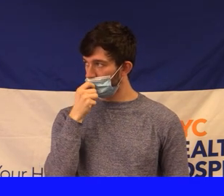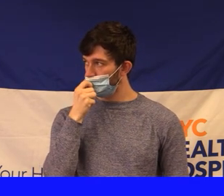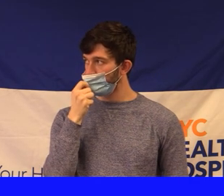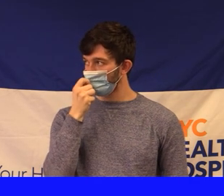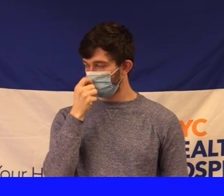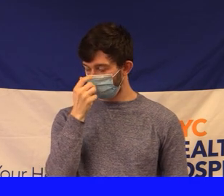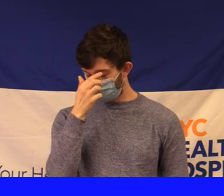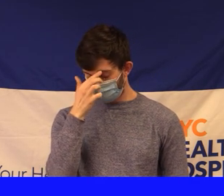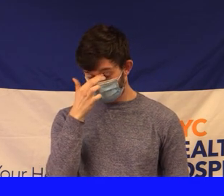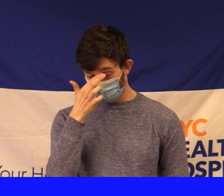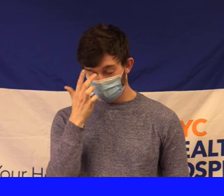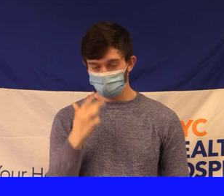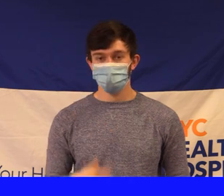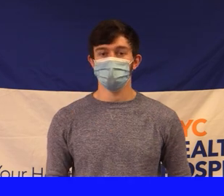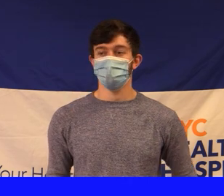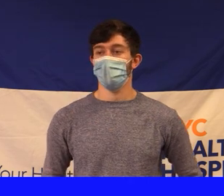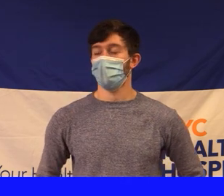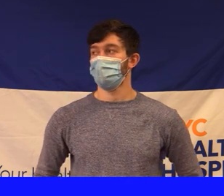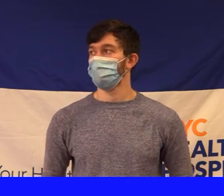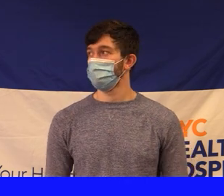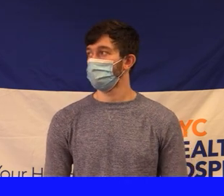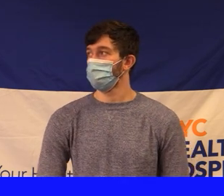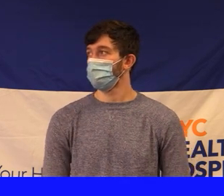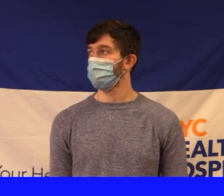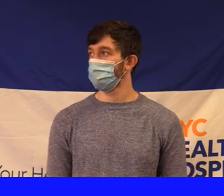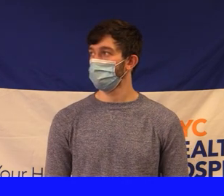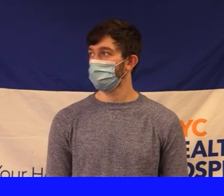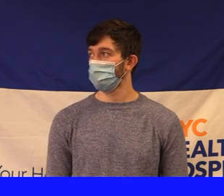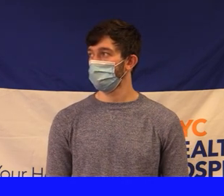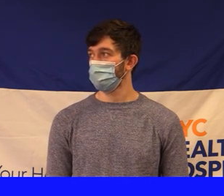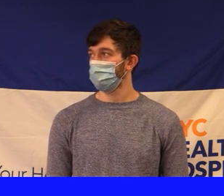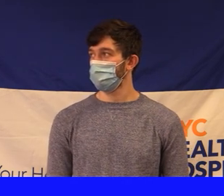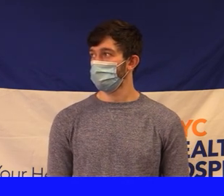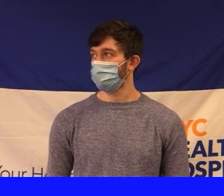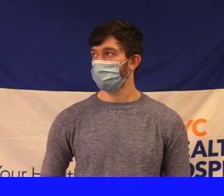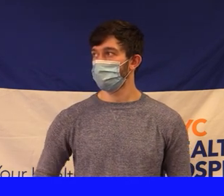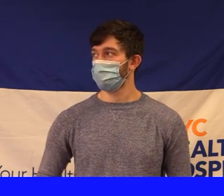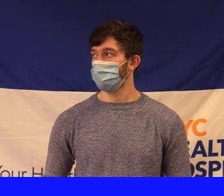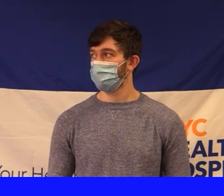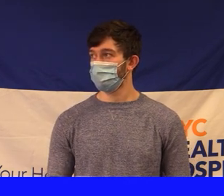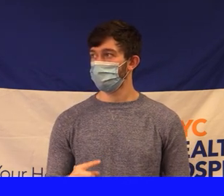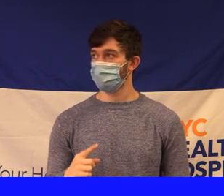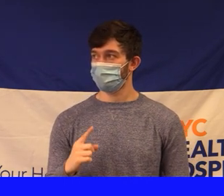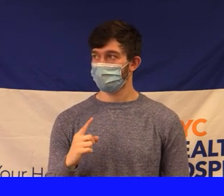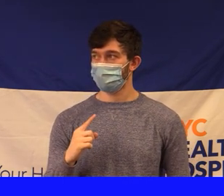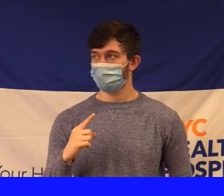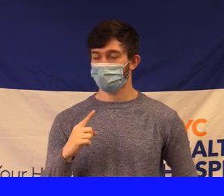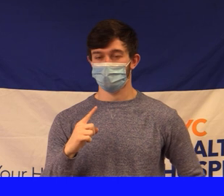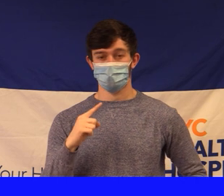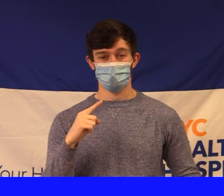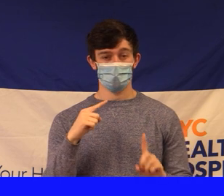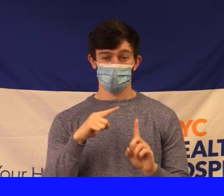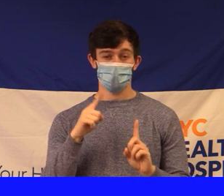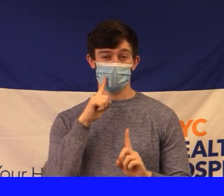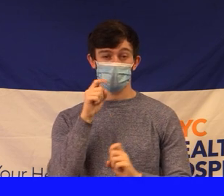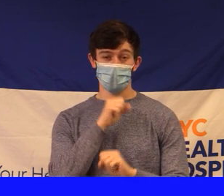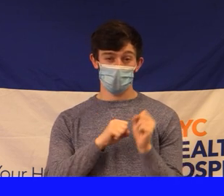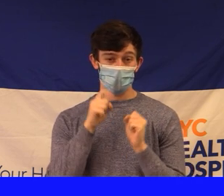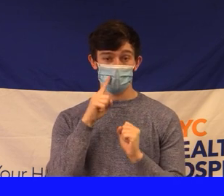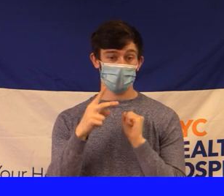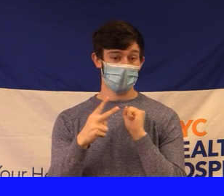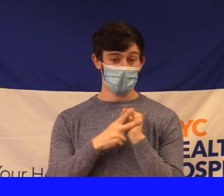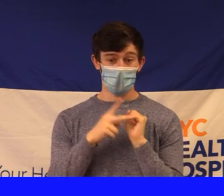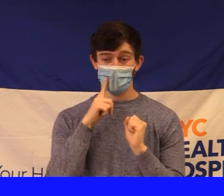know, it would be useful to know at a strategic level any savings, any benefits for